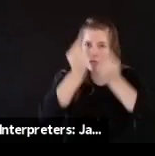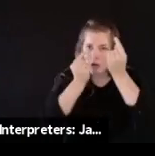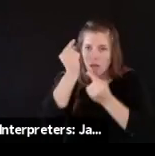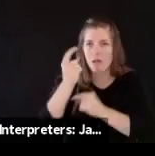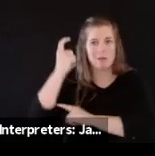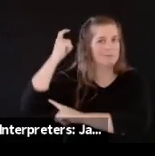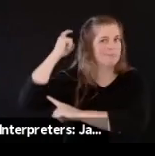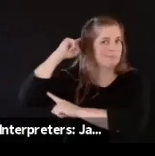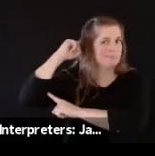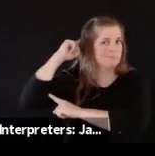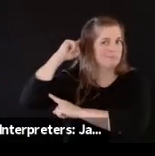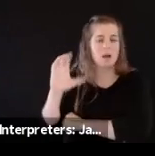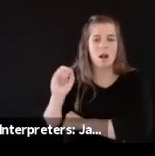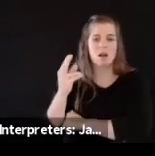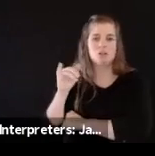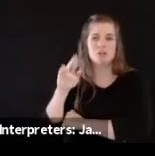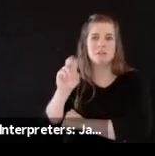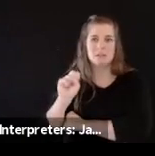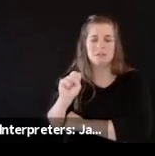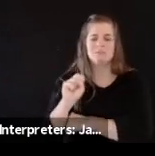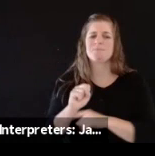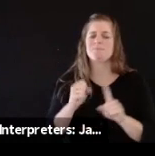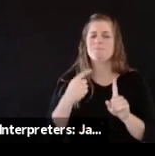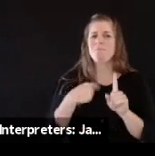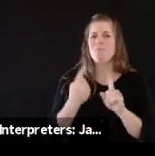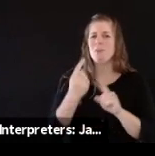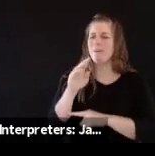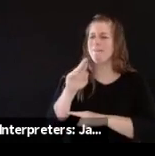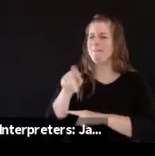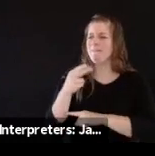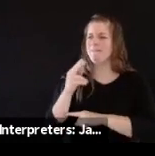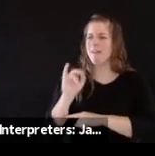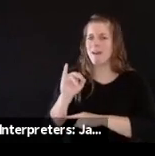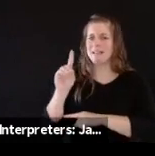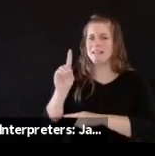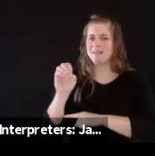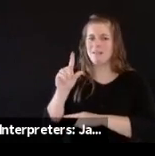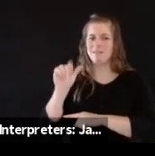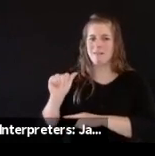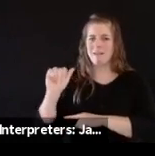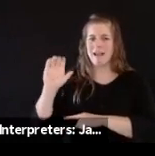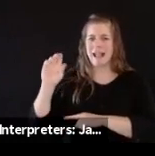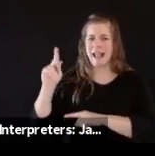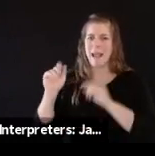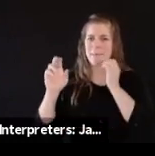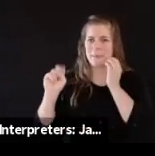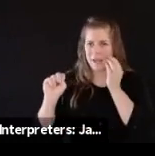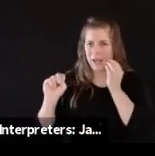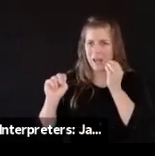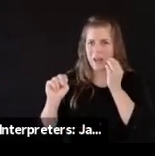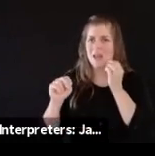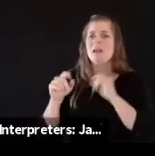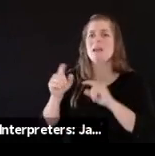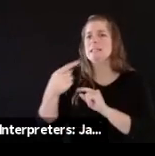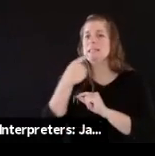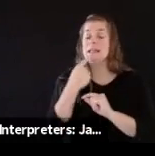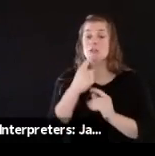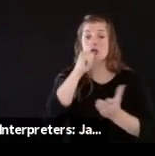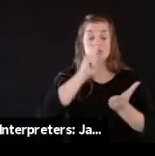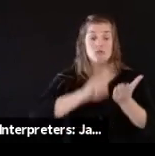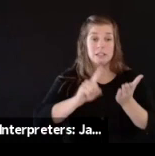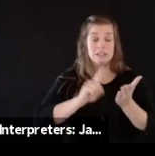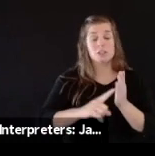I read from Phi Delta Kappan, it's the professional journal for educators, that notes that research suggests that